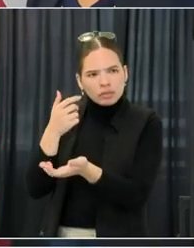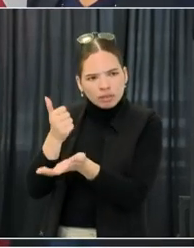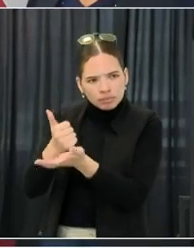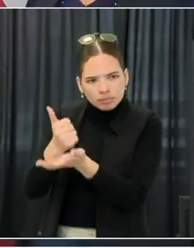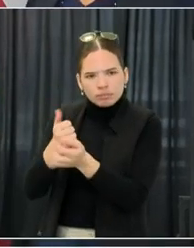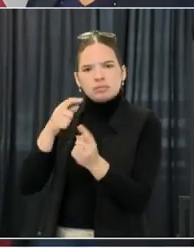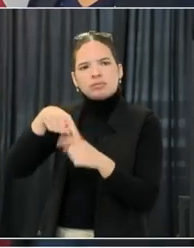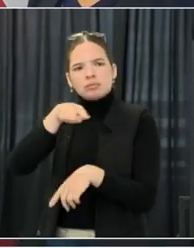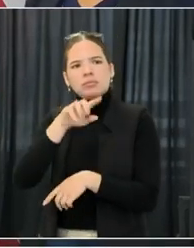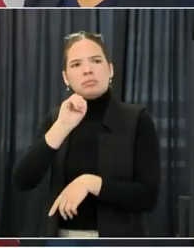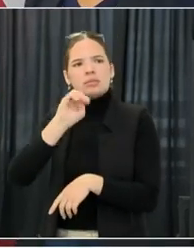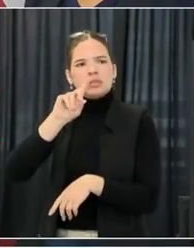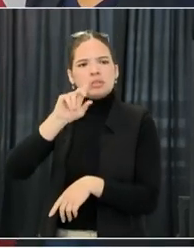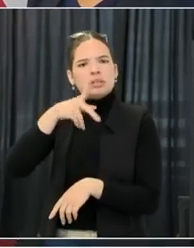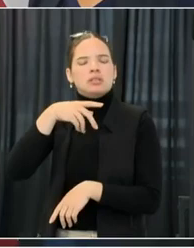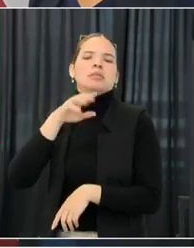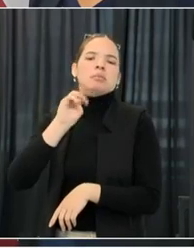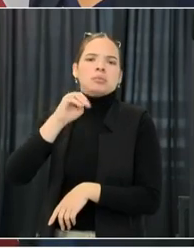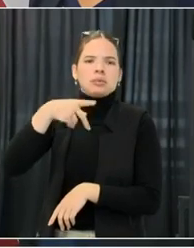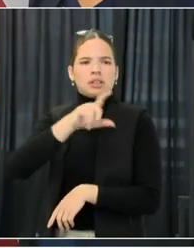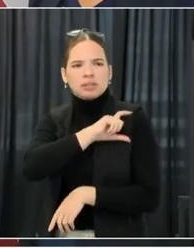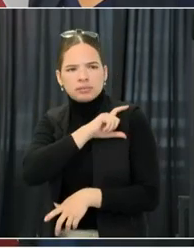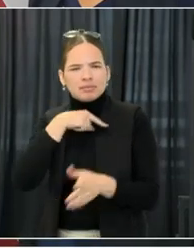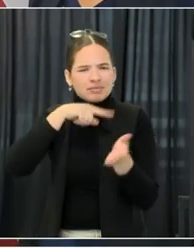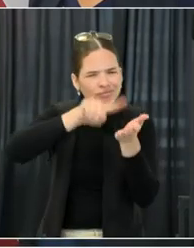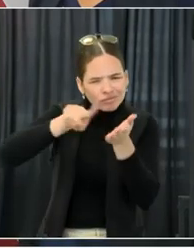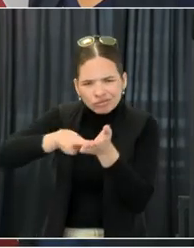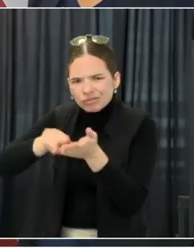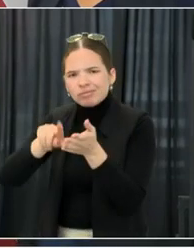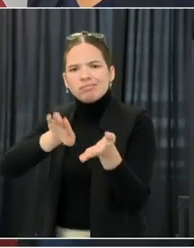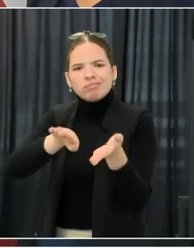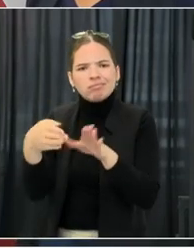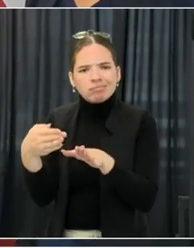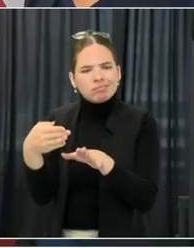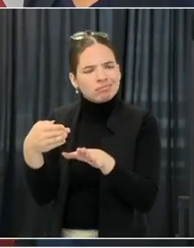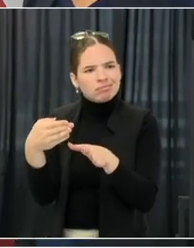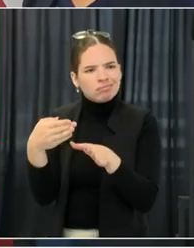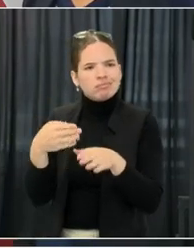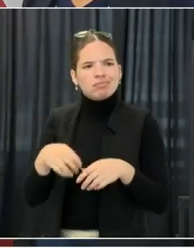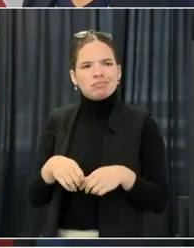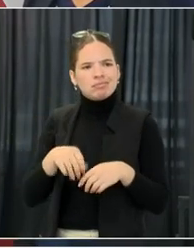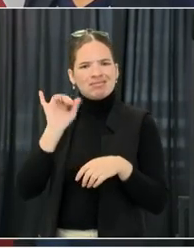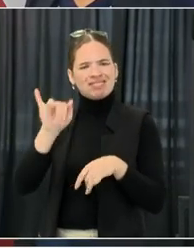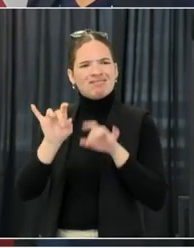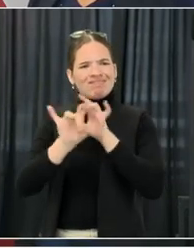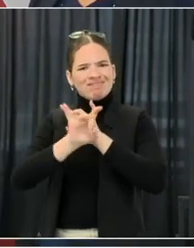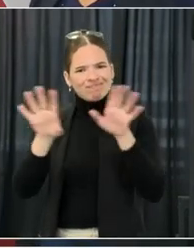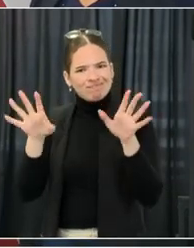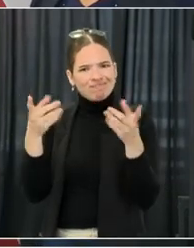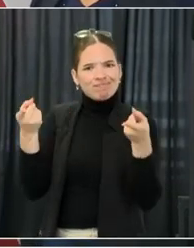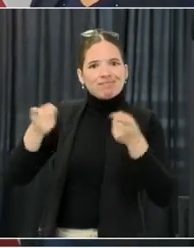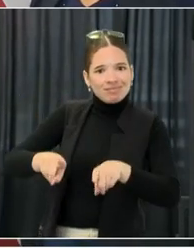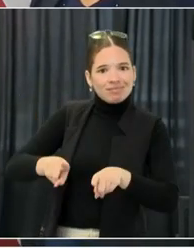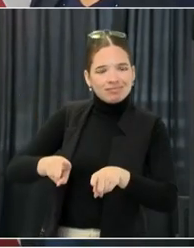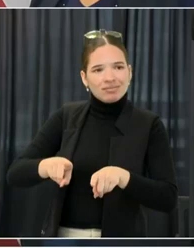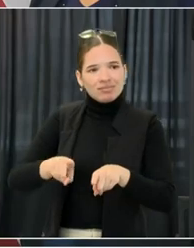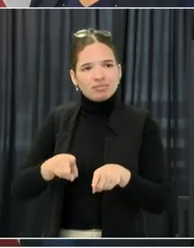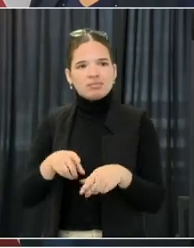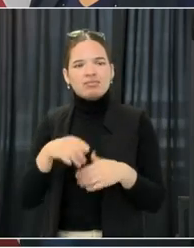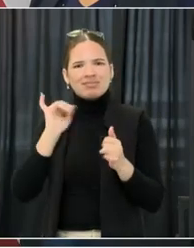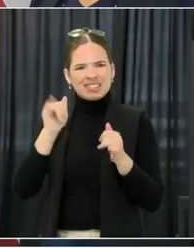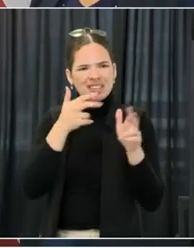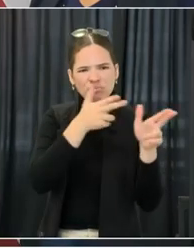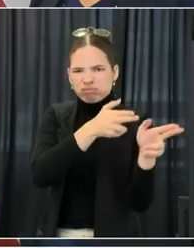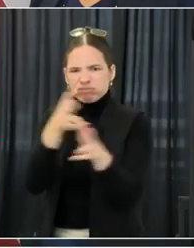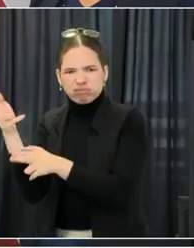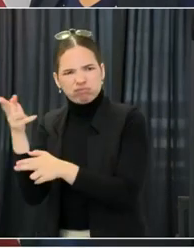into homicides, as well as some of our violent crimes when it comes to shootings. Our NIBIN Investigations Unit, they